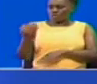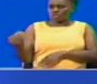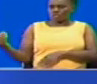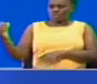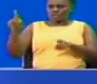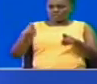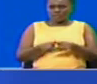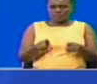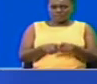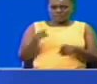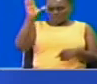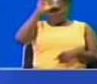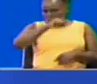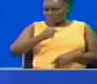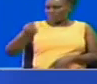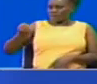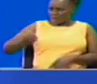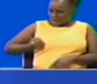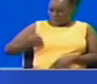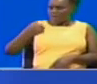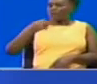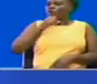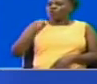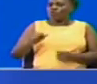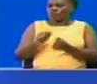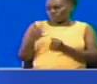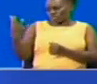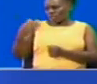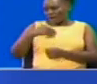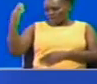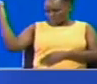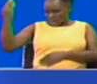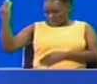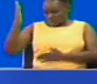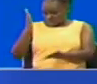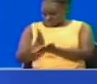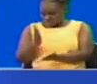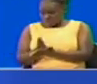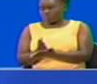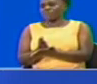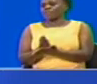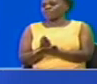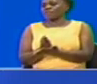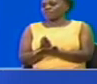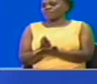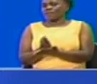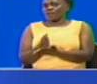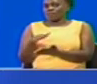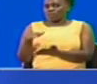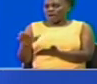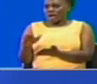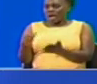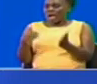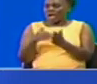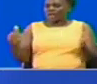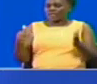Even assuming for once that the deceased, a girl of 14 years, was indeed armed with a banger, she was up against a big group of